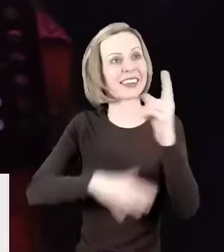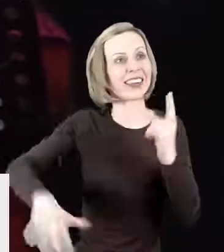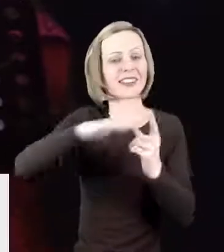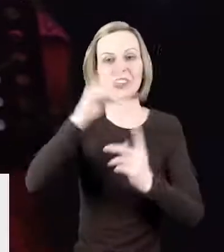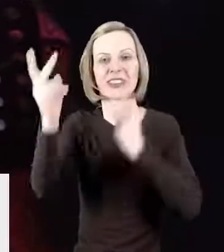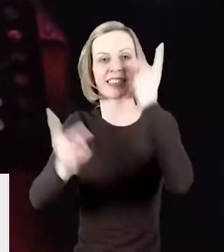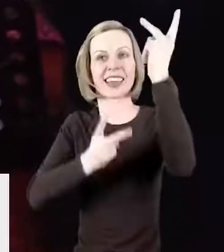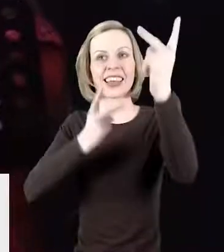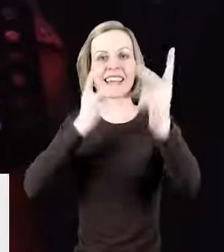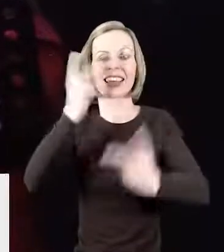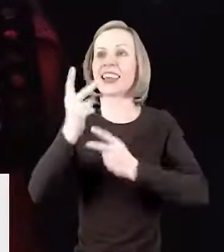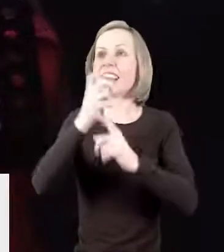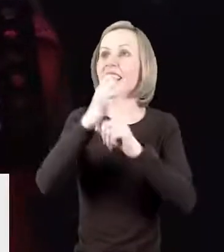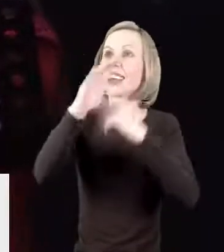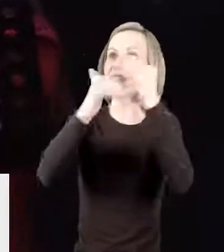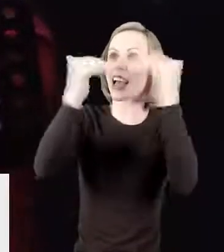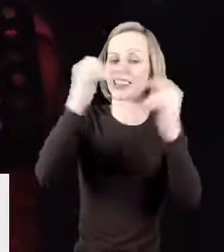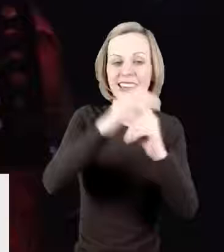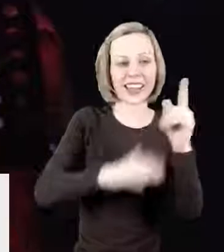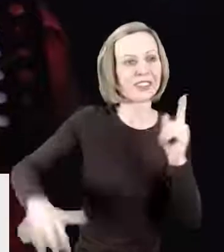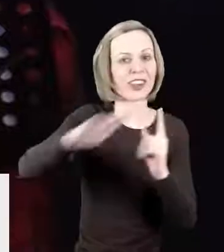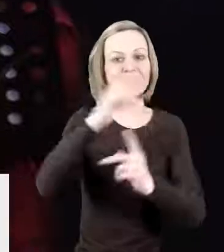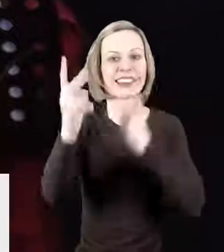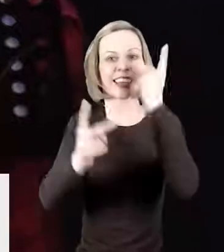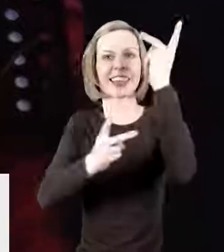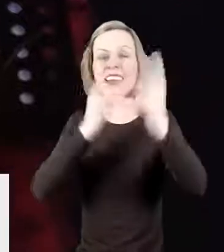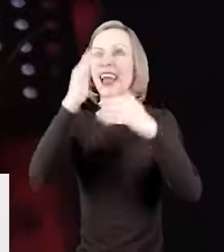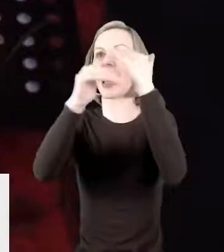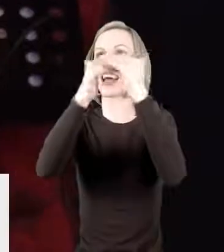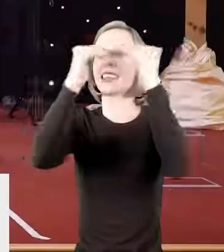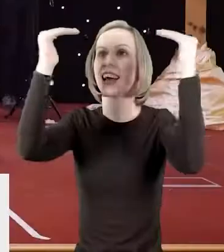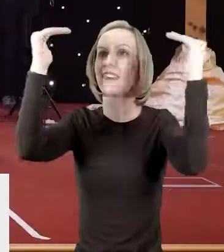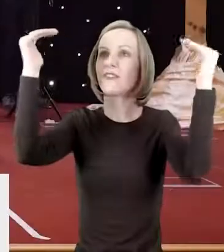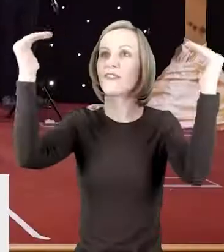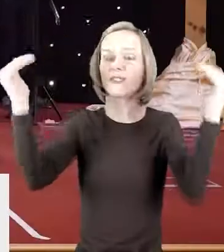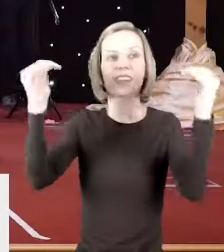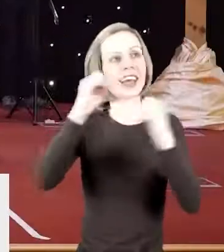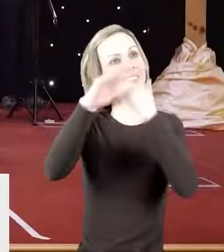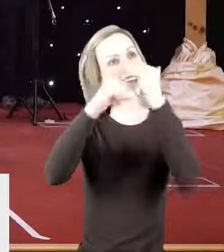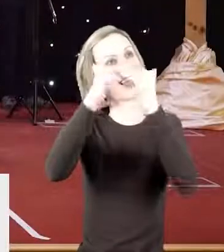Thank you.